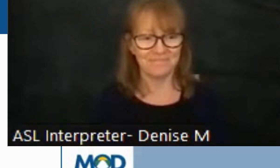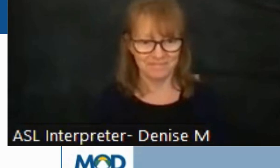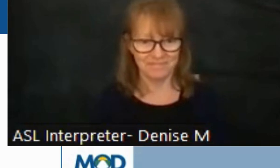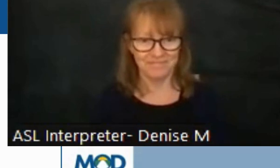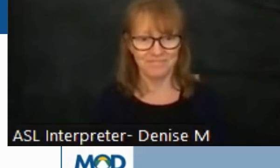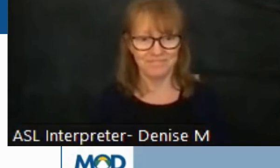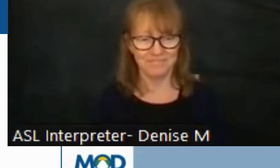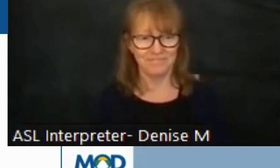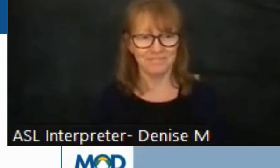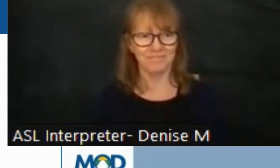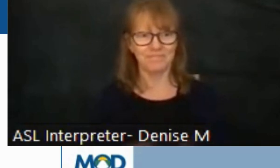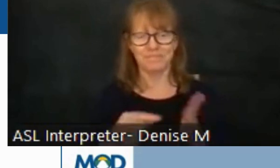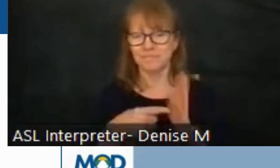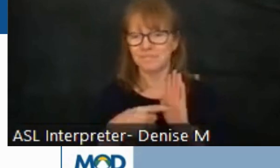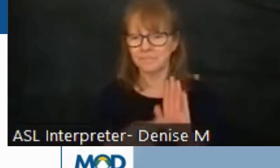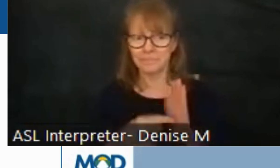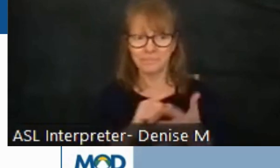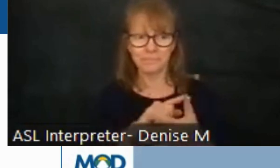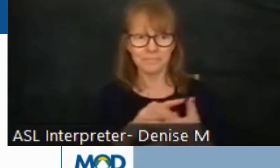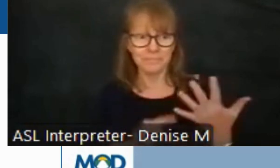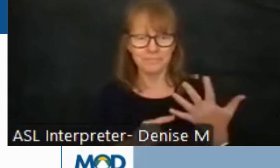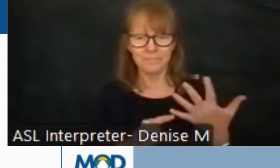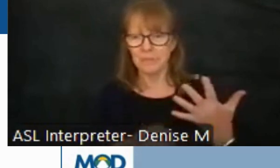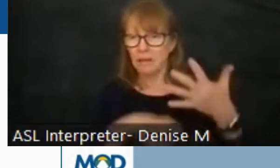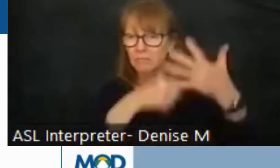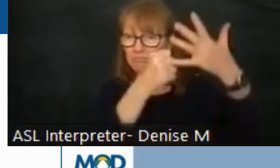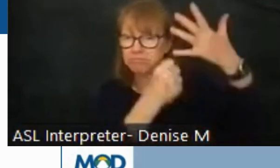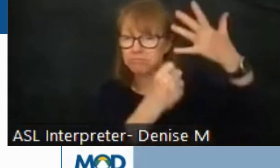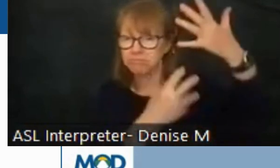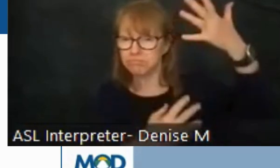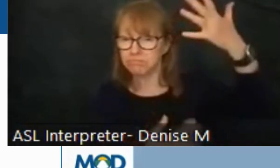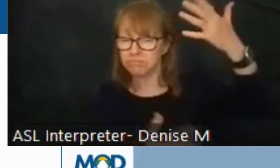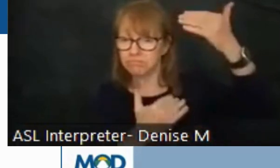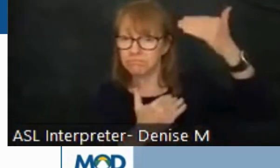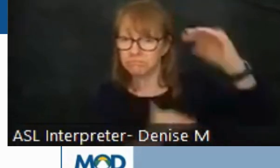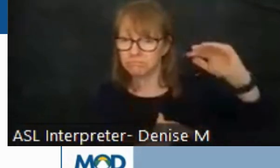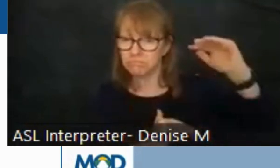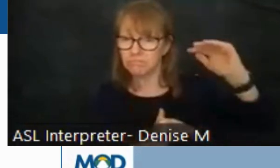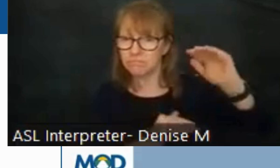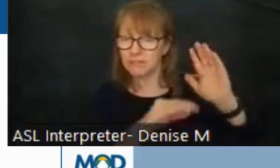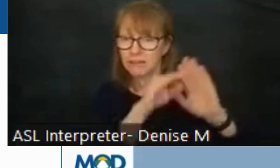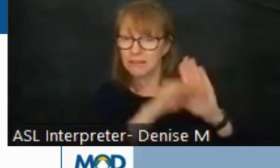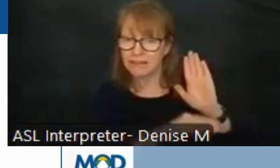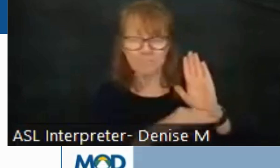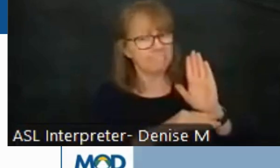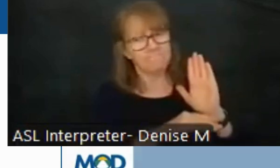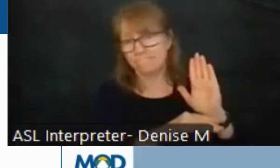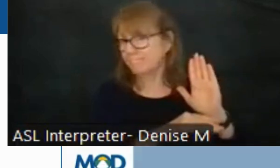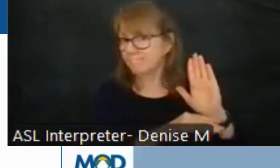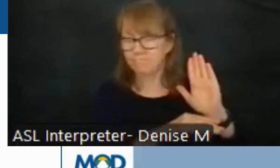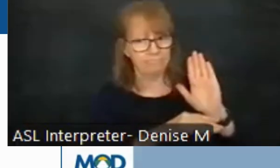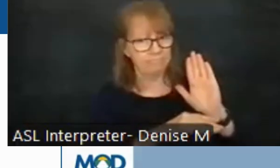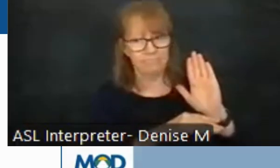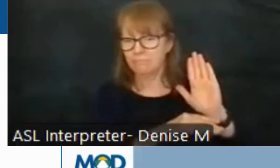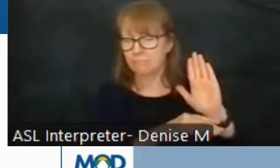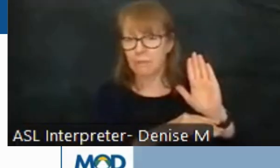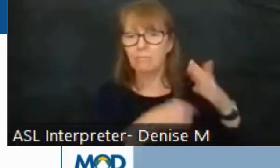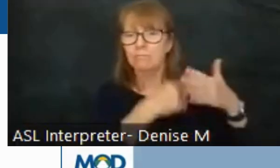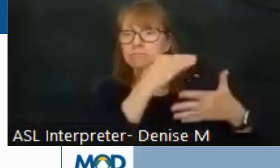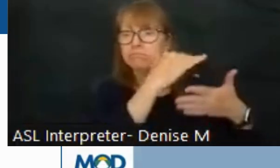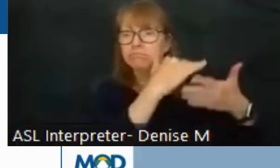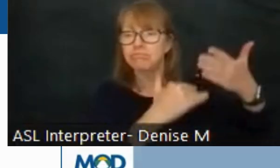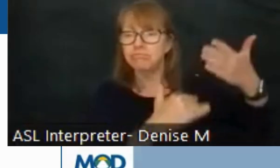So some examples. So there's no exhaustive list of what is a reasonable accommodation or a reasonable modification, but here's some common